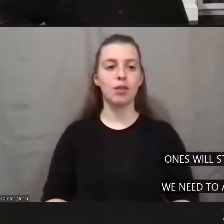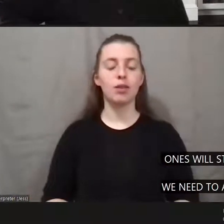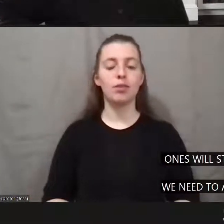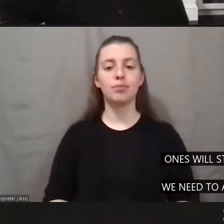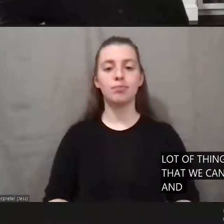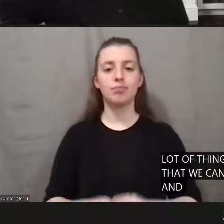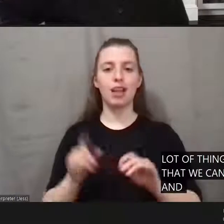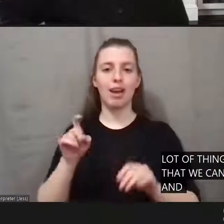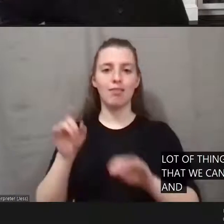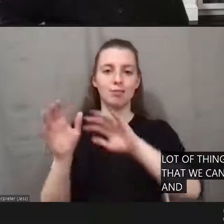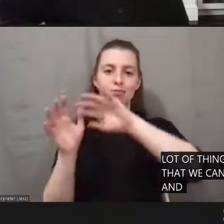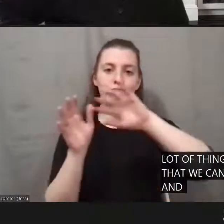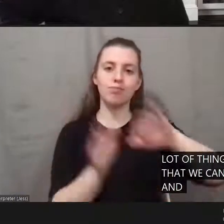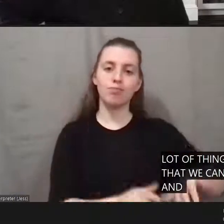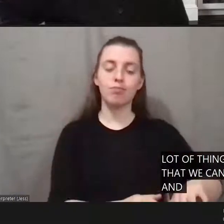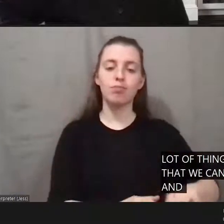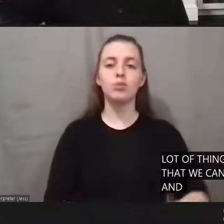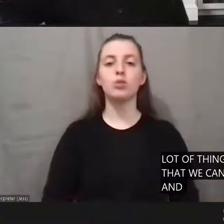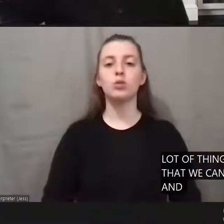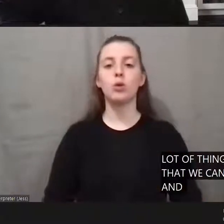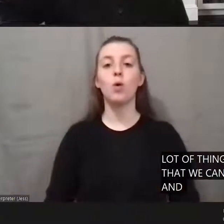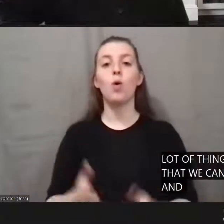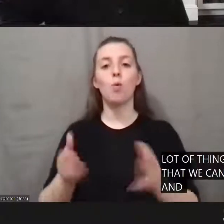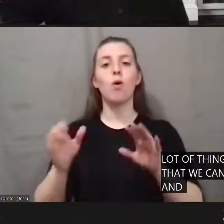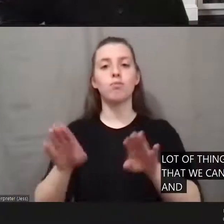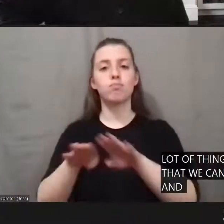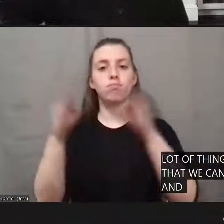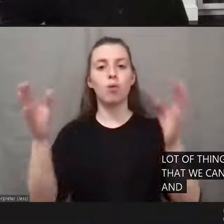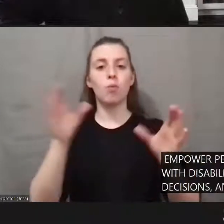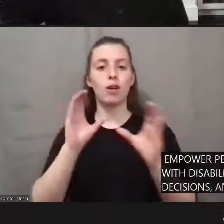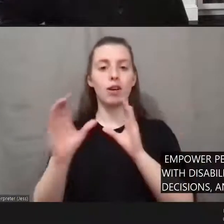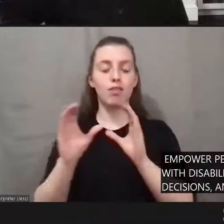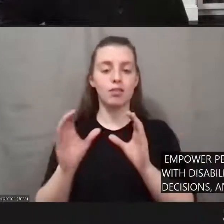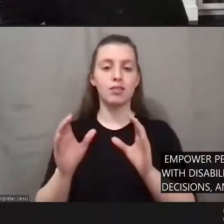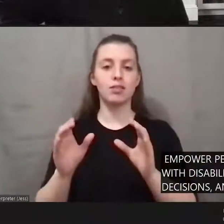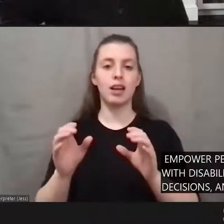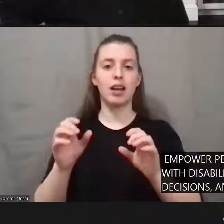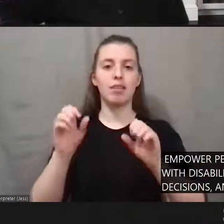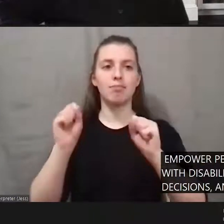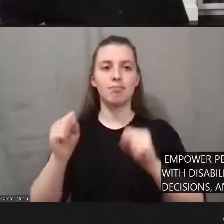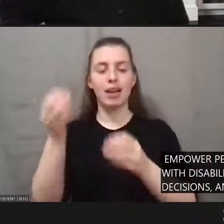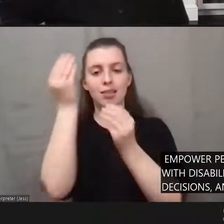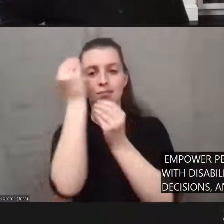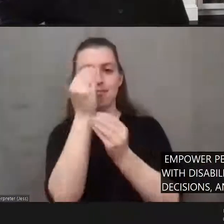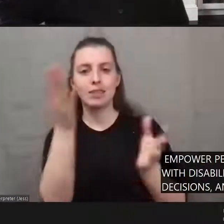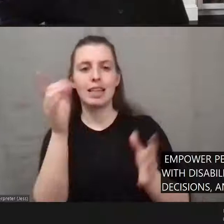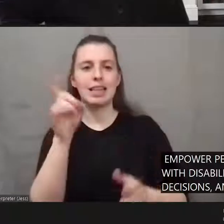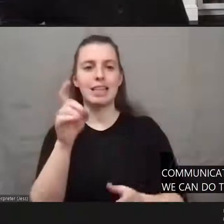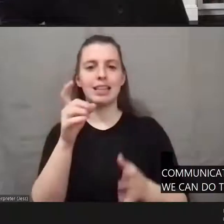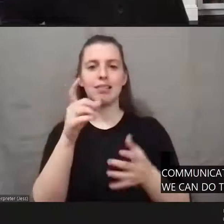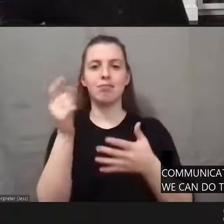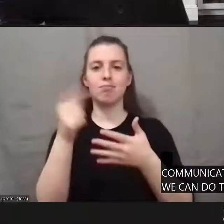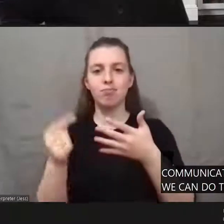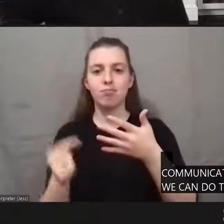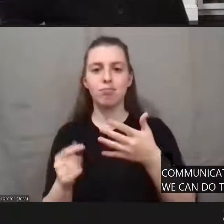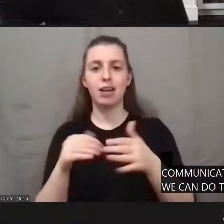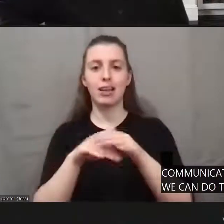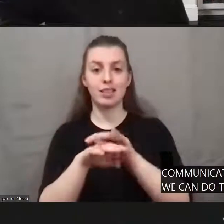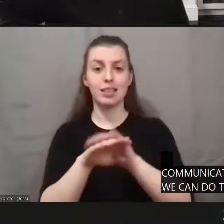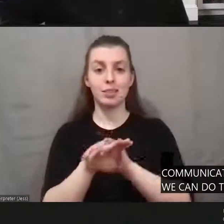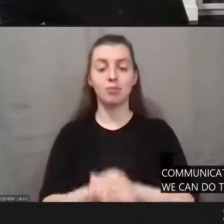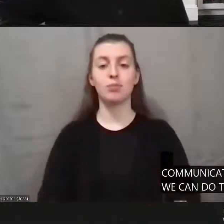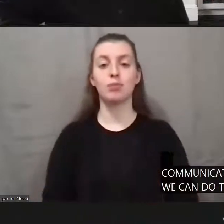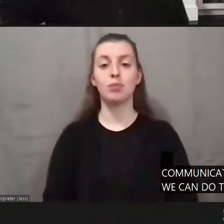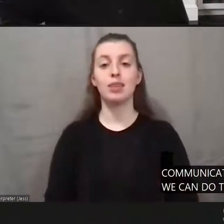make informed decisions. And digital communication is one of the ways that we can do that by having our digital